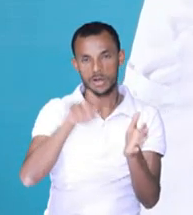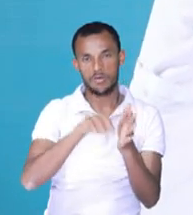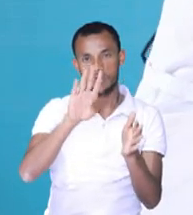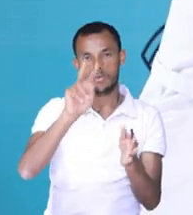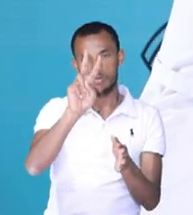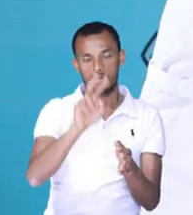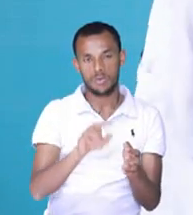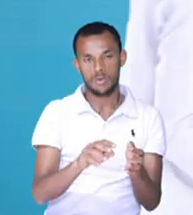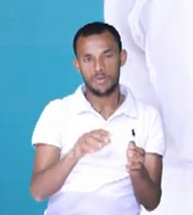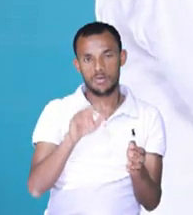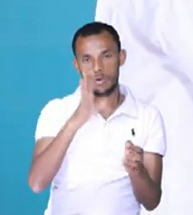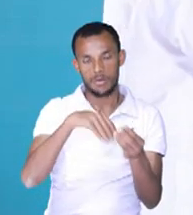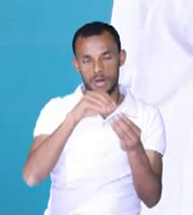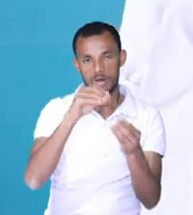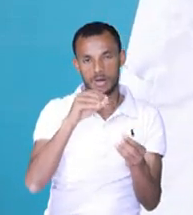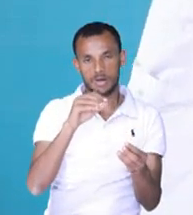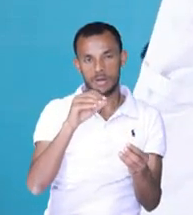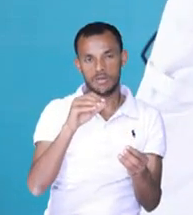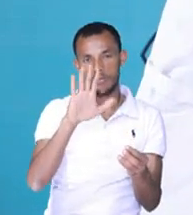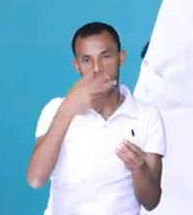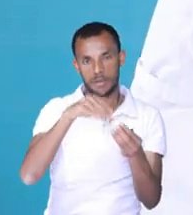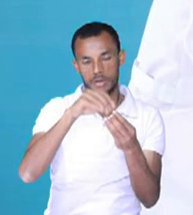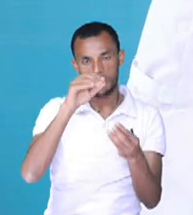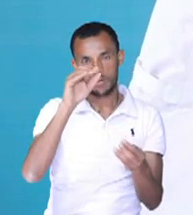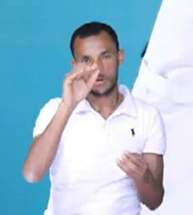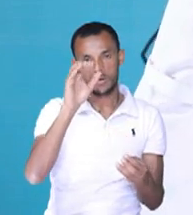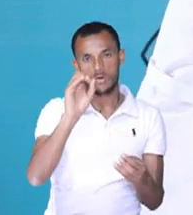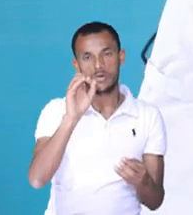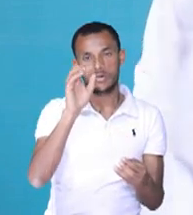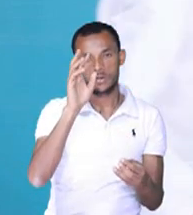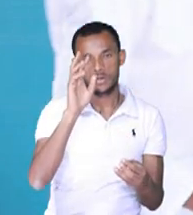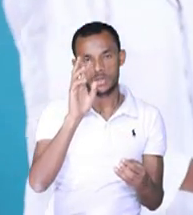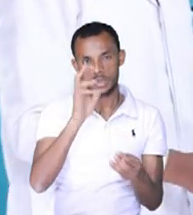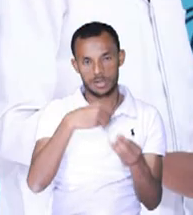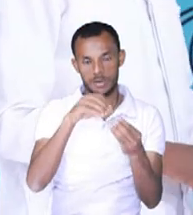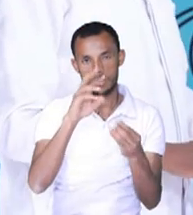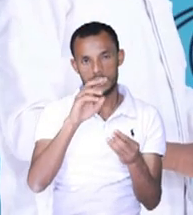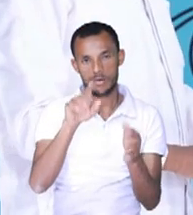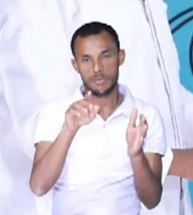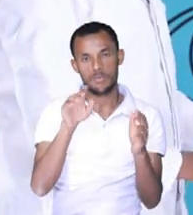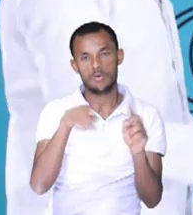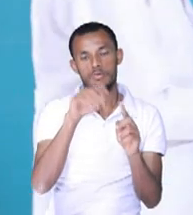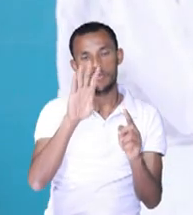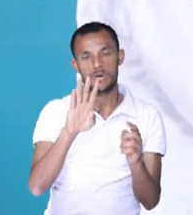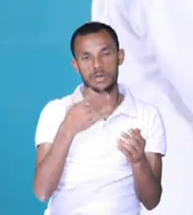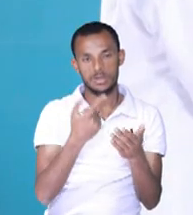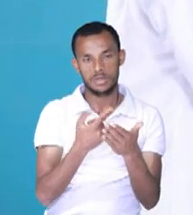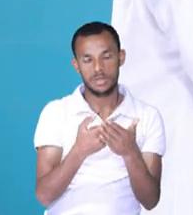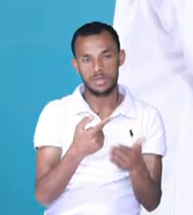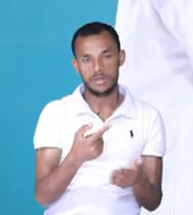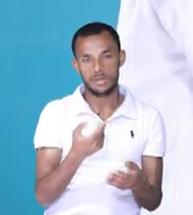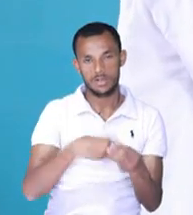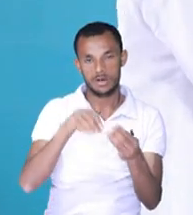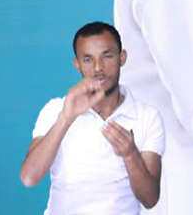4 plus 8, 12. 5 plus 0 to be 5. 6 plus -2, it is +4. So